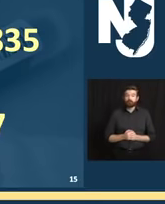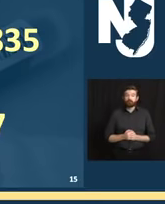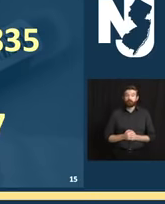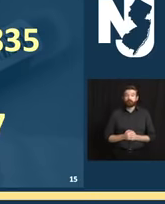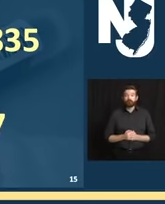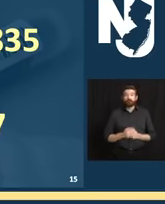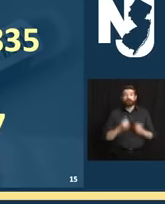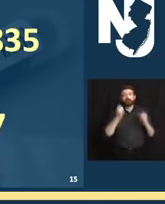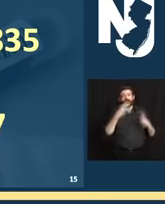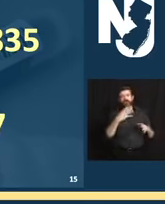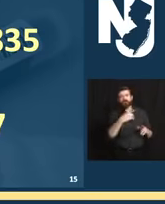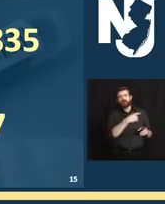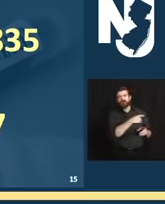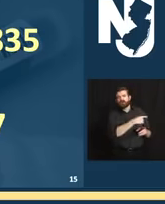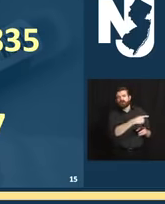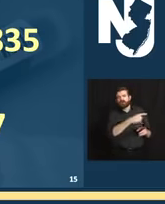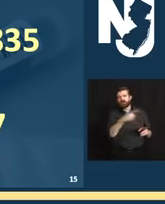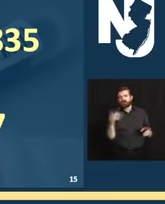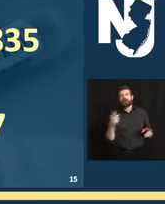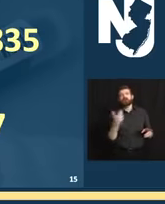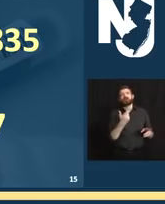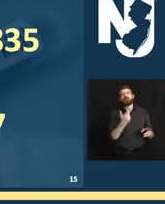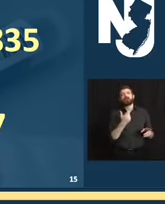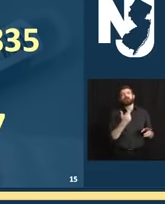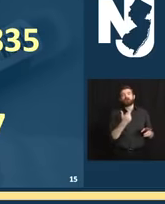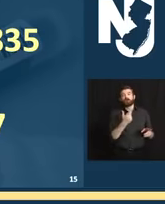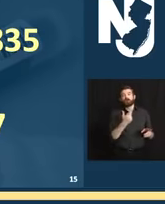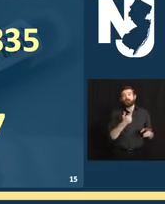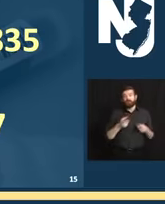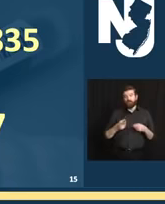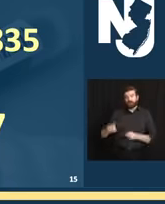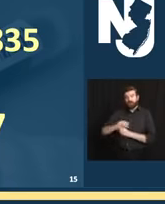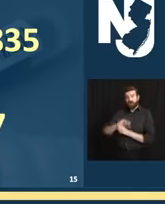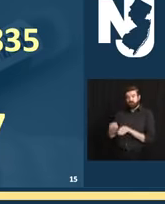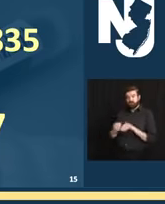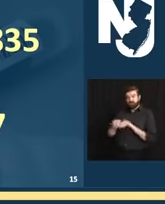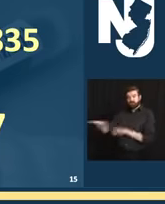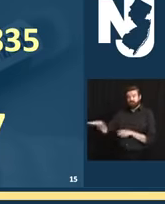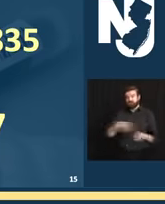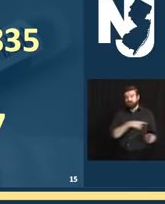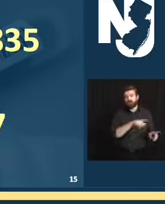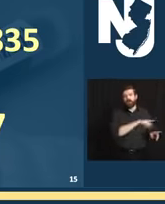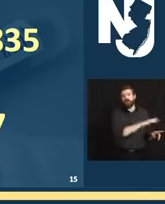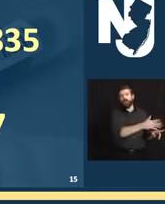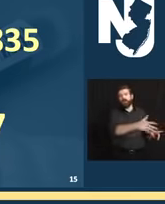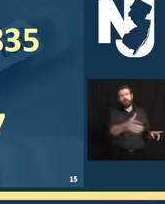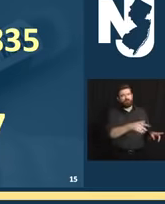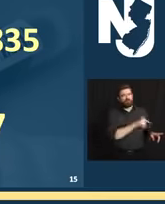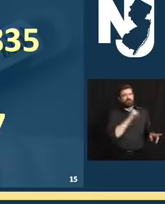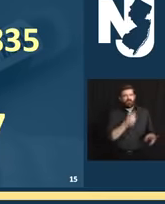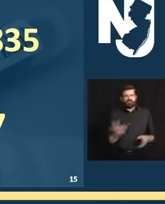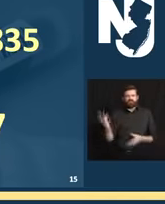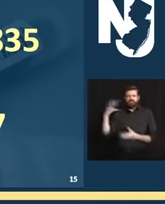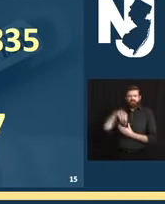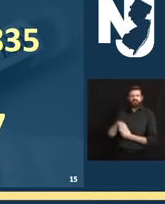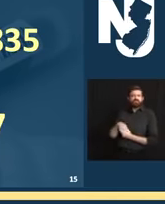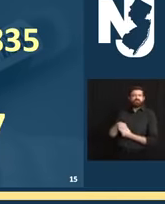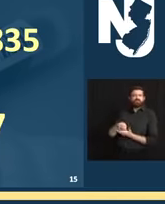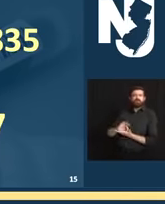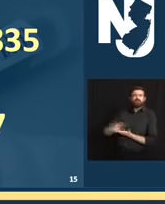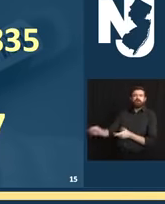COVID-19 related fatalities. Judy and I spoke about this a little yesterday. This could occur for a number of reasons, including